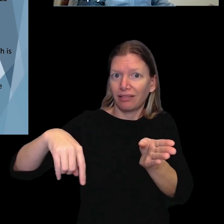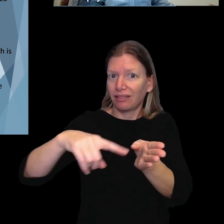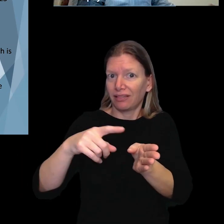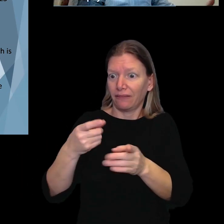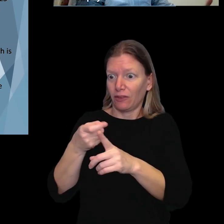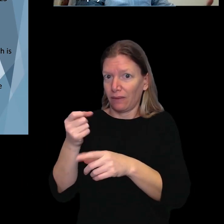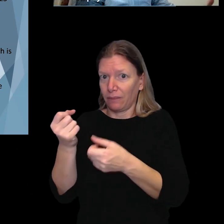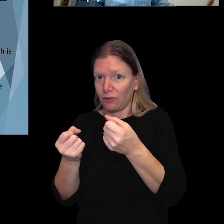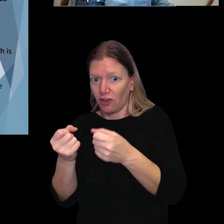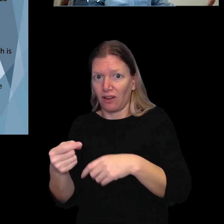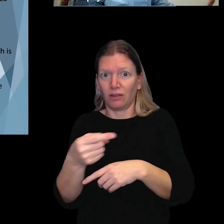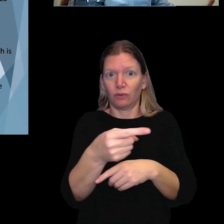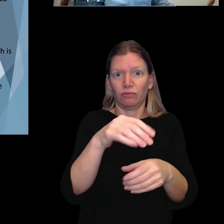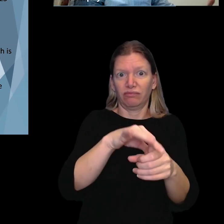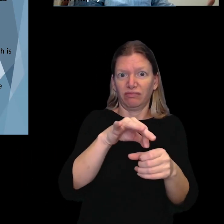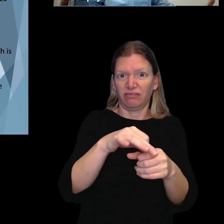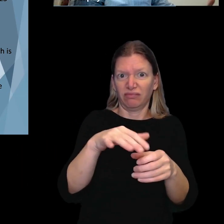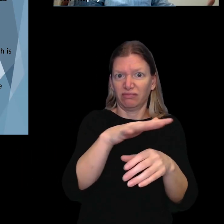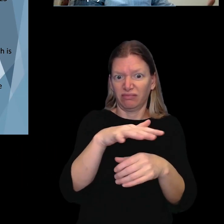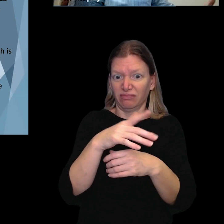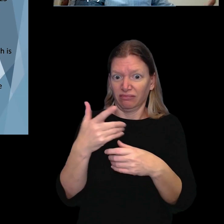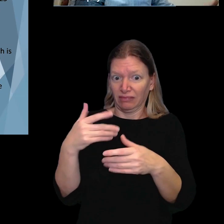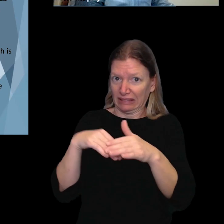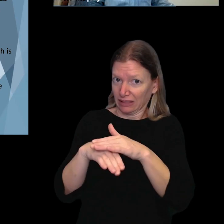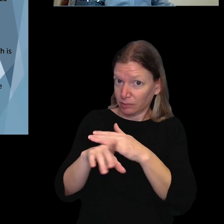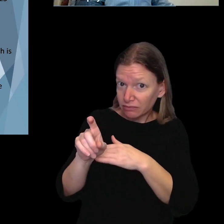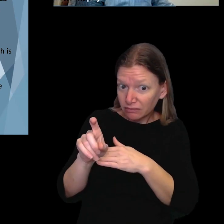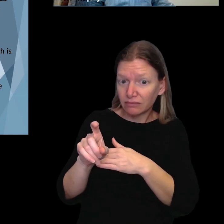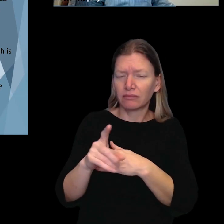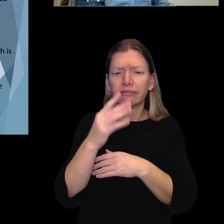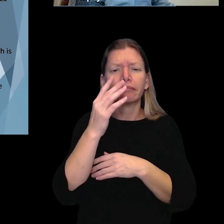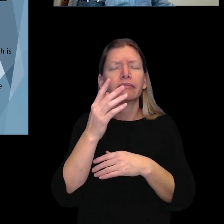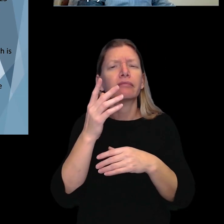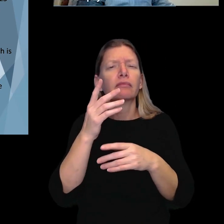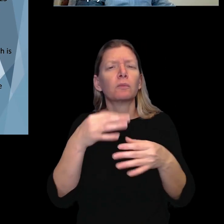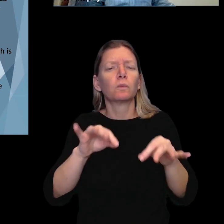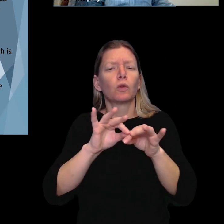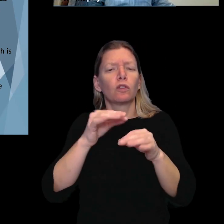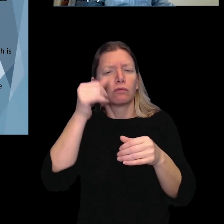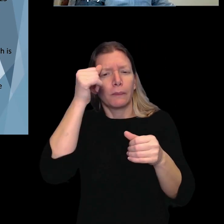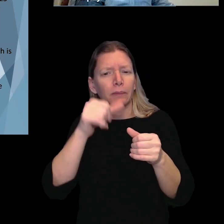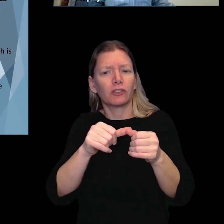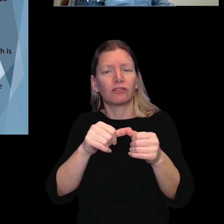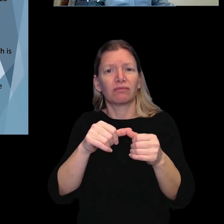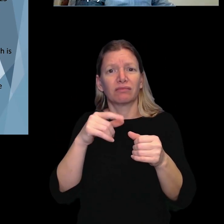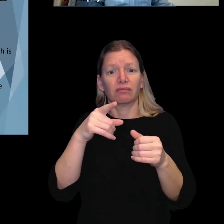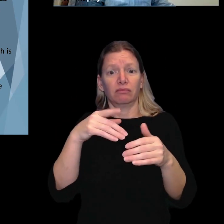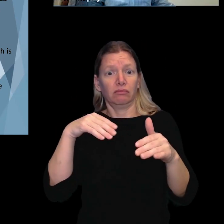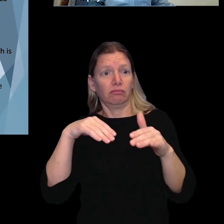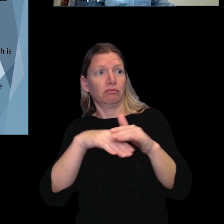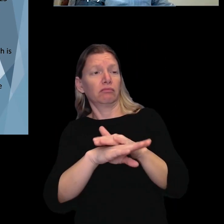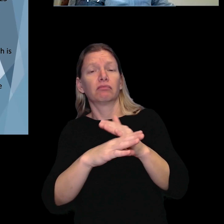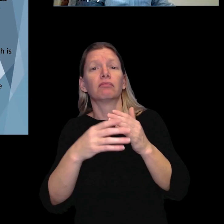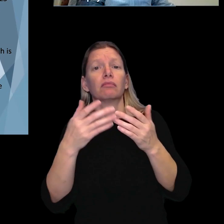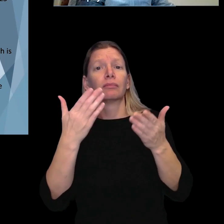for a path of travel, which is accessible. Keep in mind also that the polling place entrance may